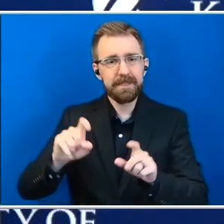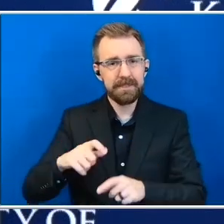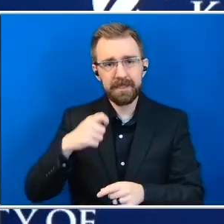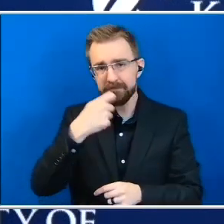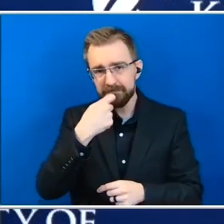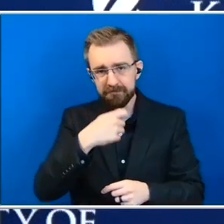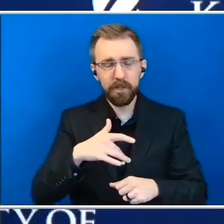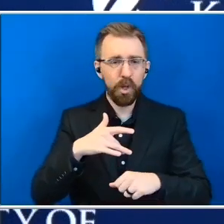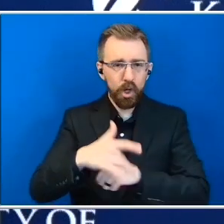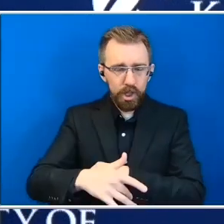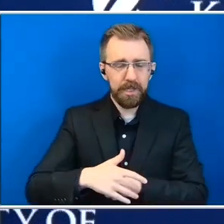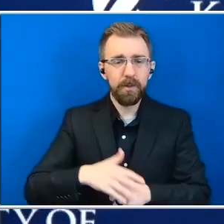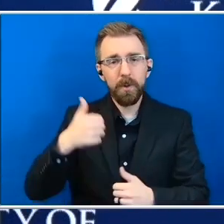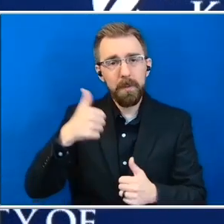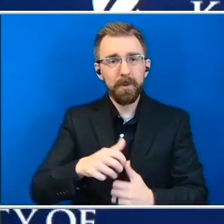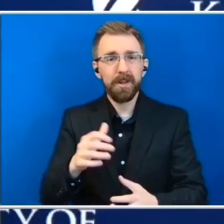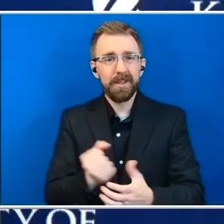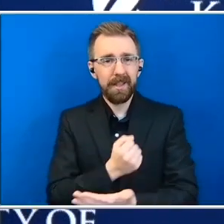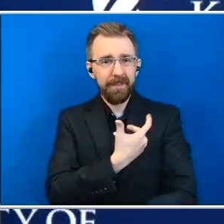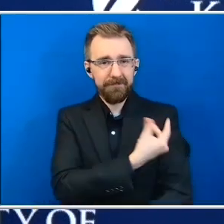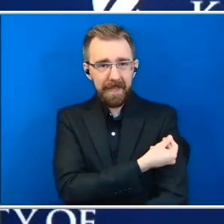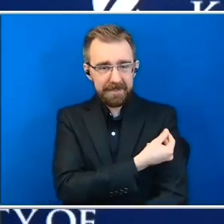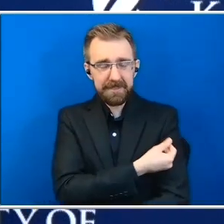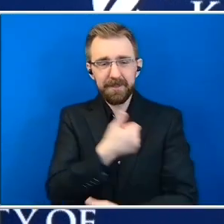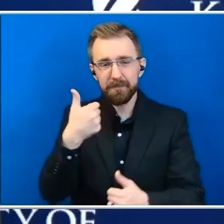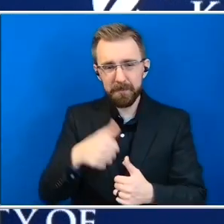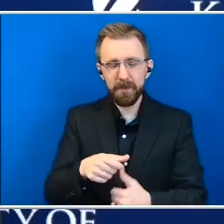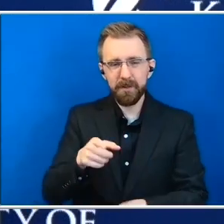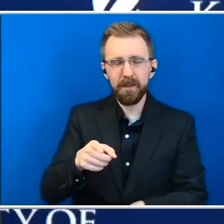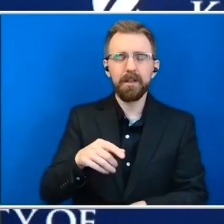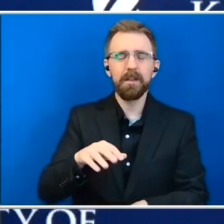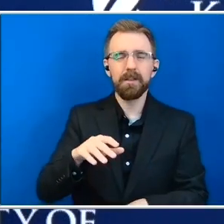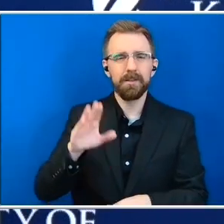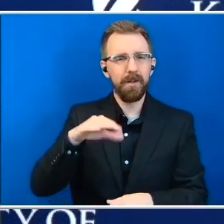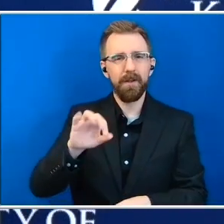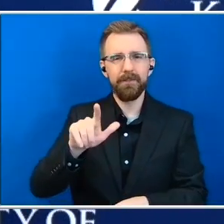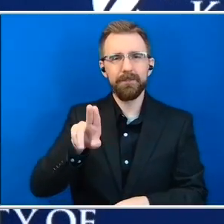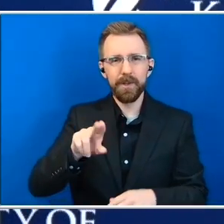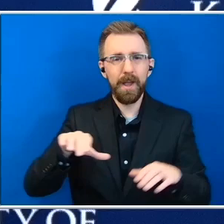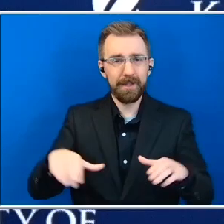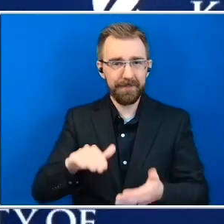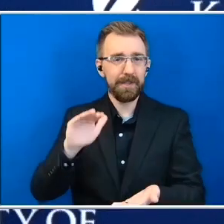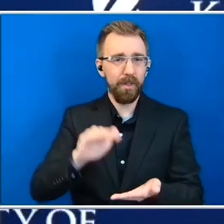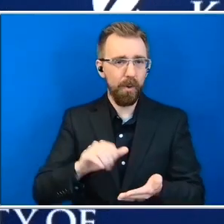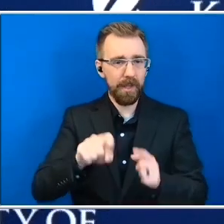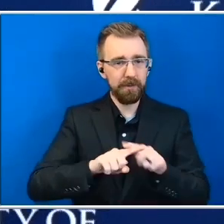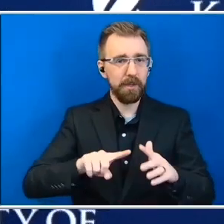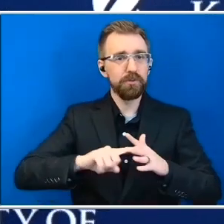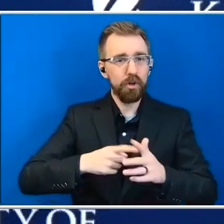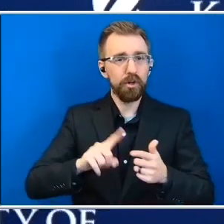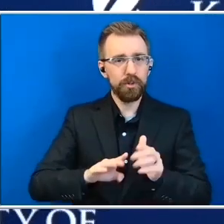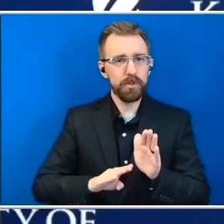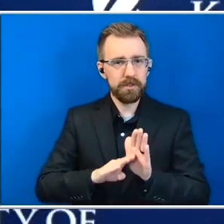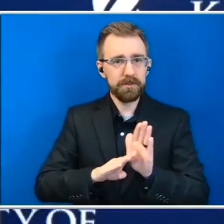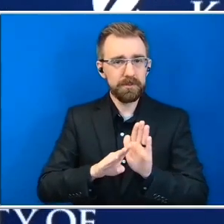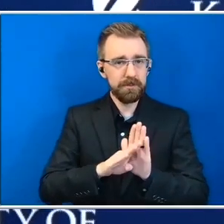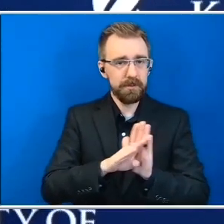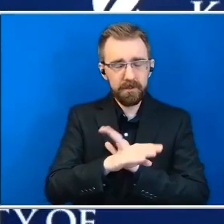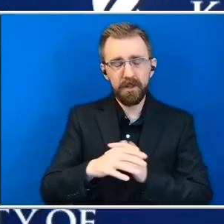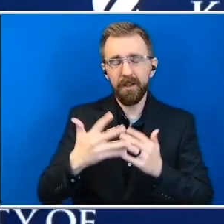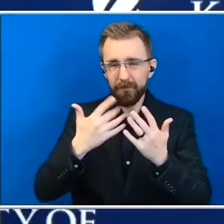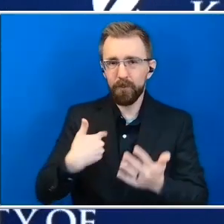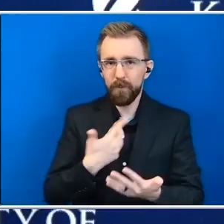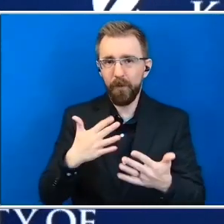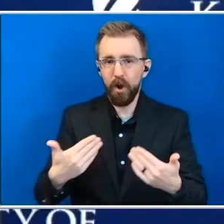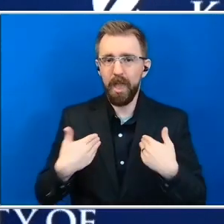get vaccinated. You know, Steve, although influenza activity is low, it is starting to climb up, and unfortunately, we've already had